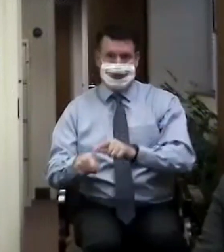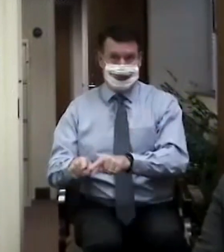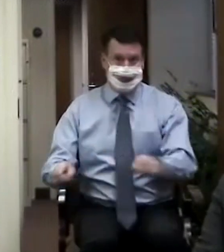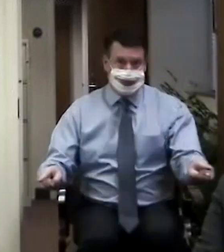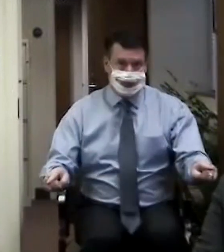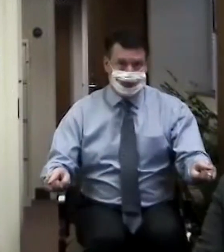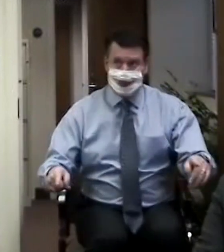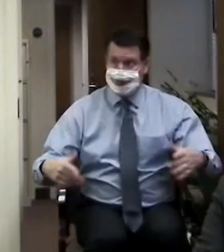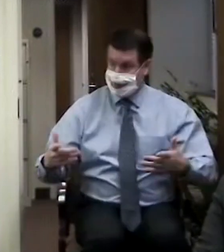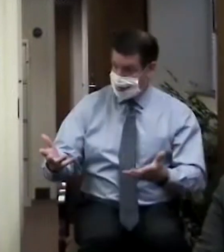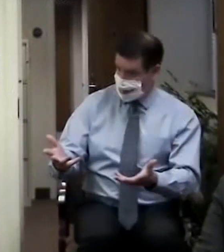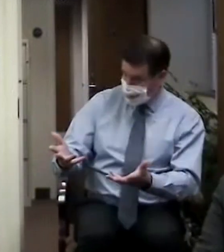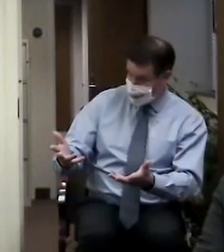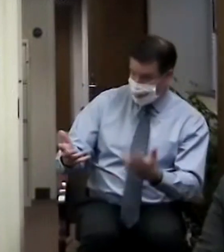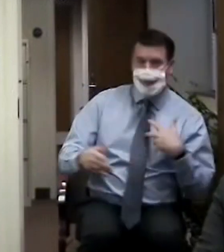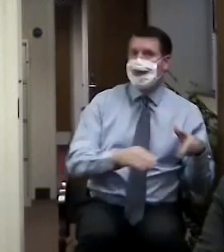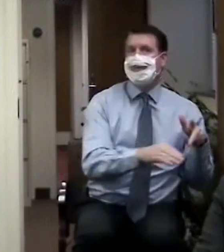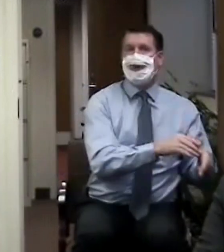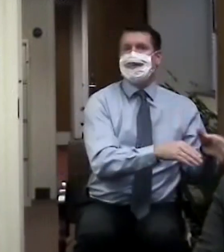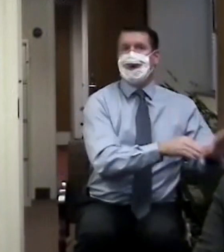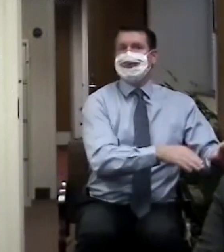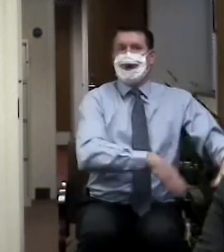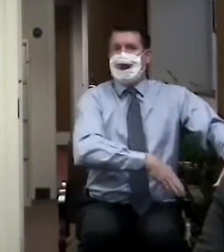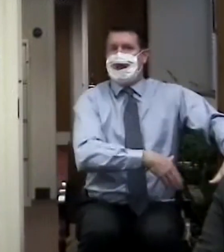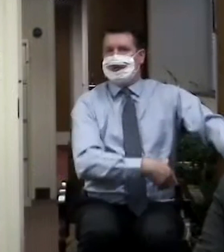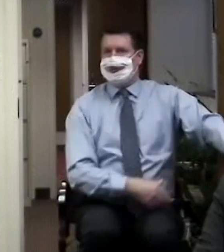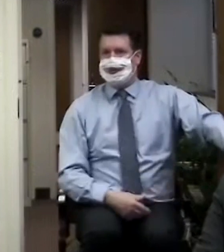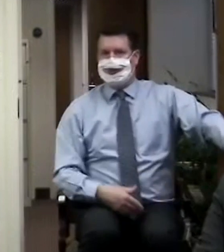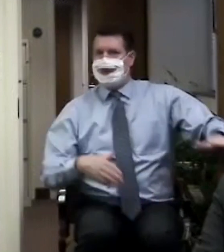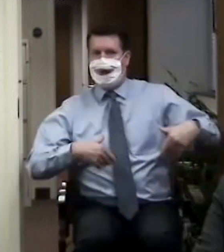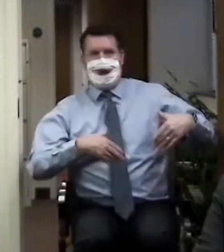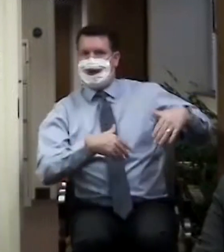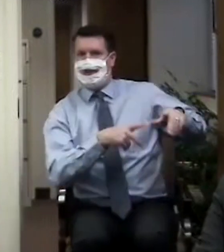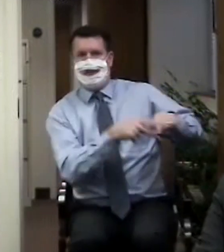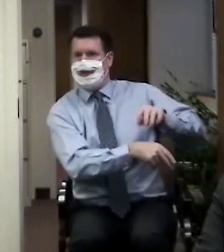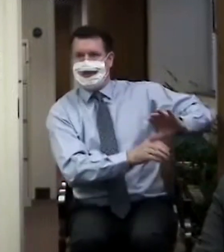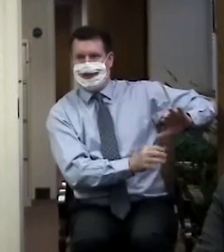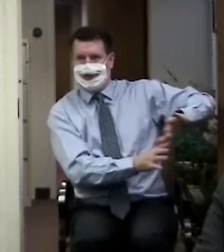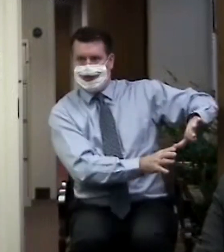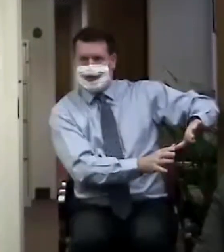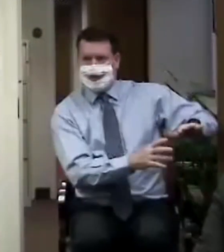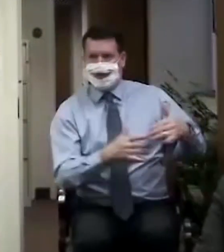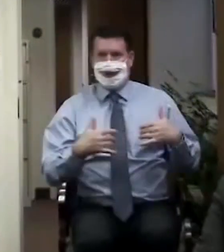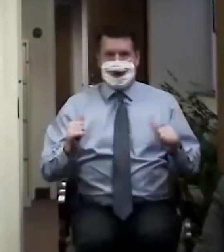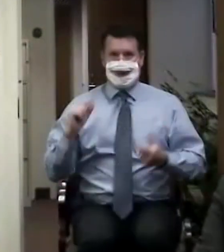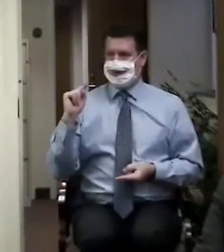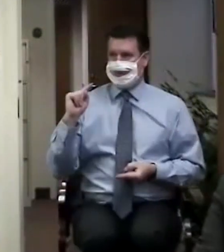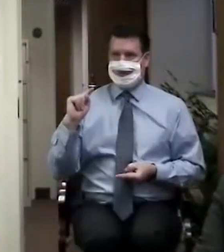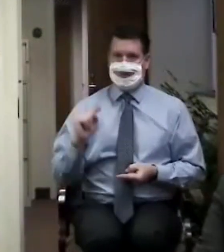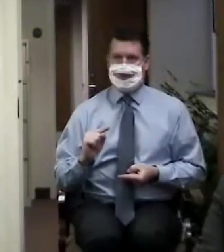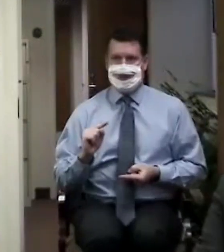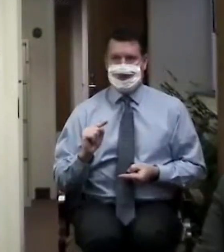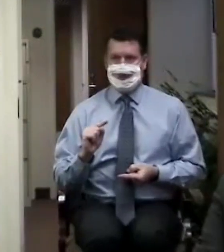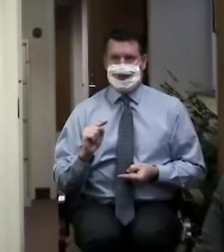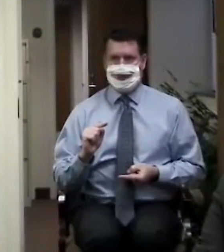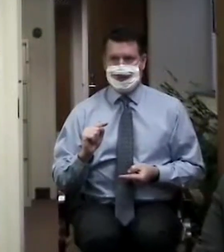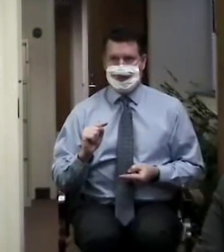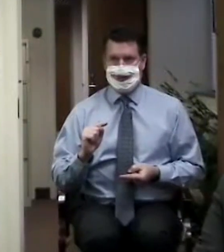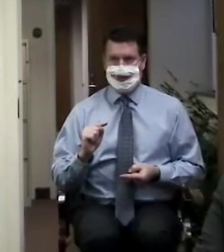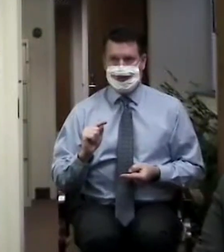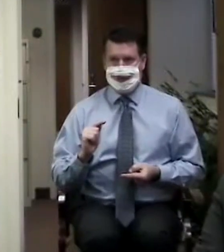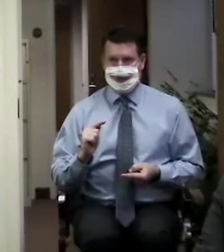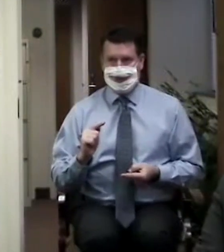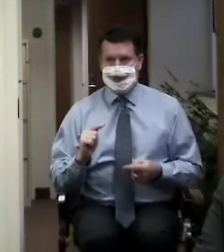volunteer for a salary reduction starting this month. So there will be no non-voluntary reductions? Starting